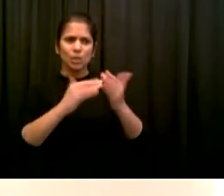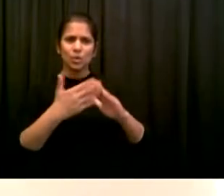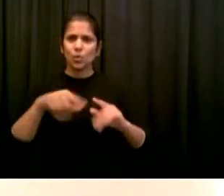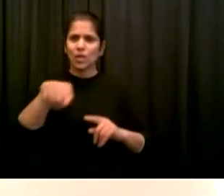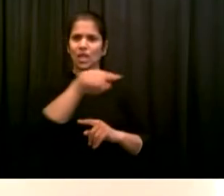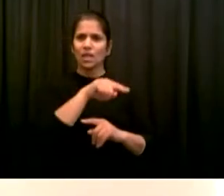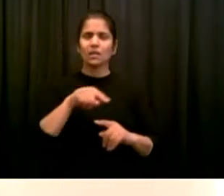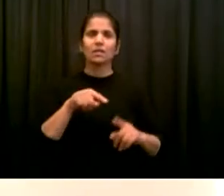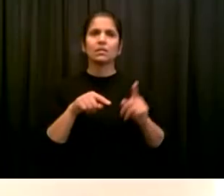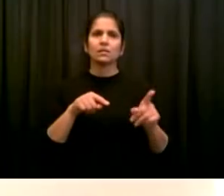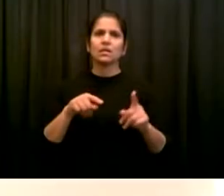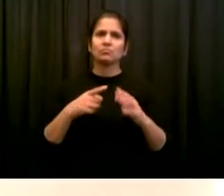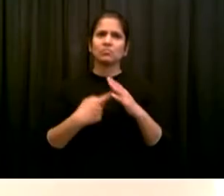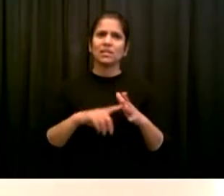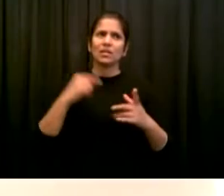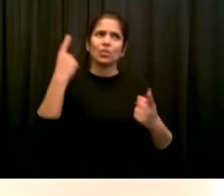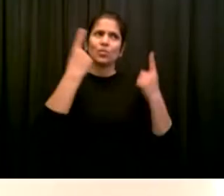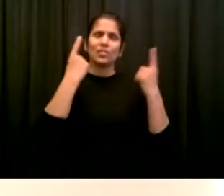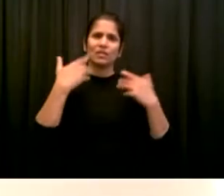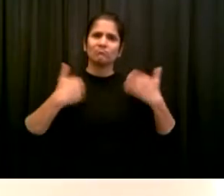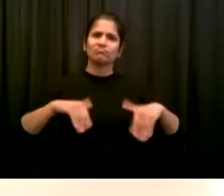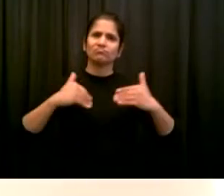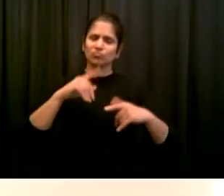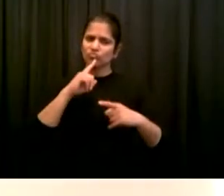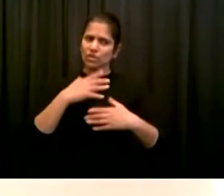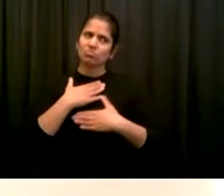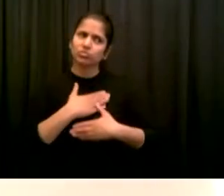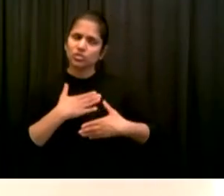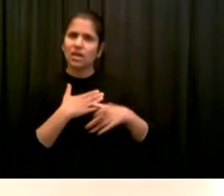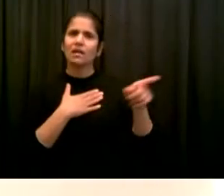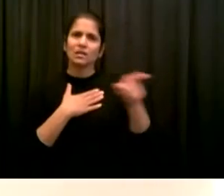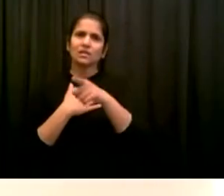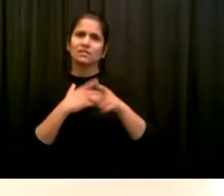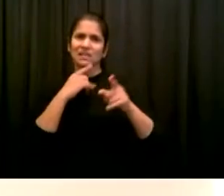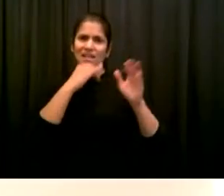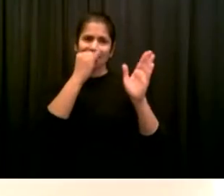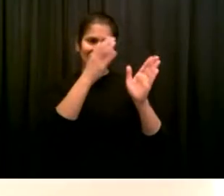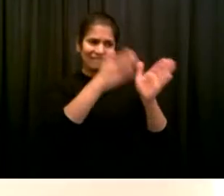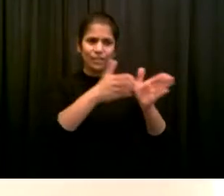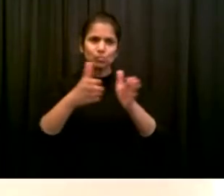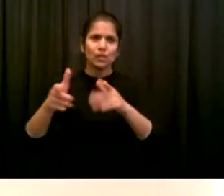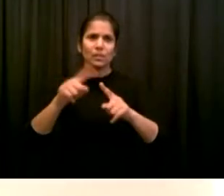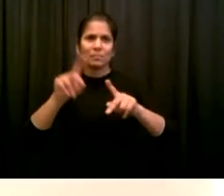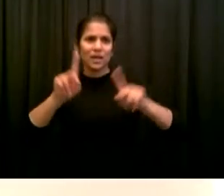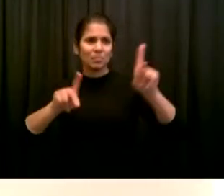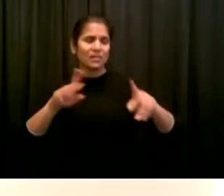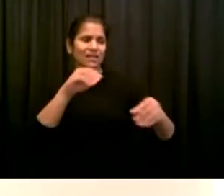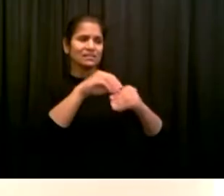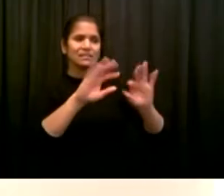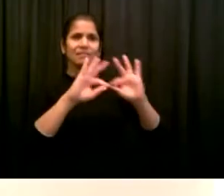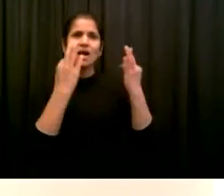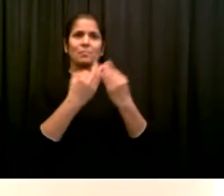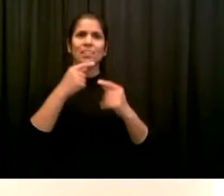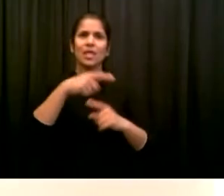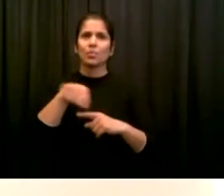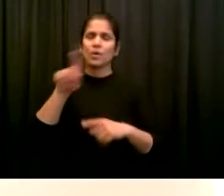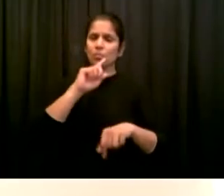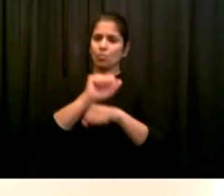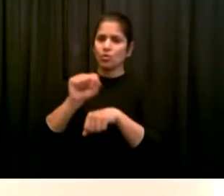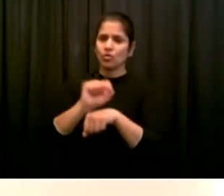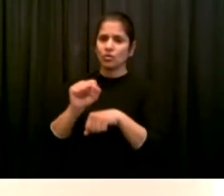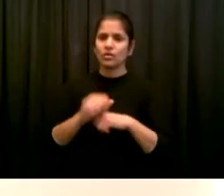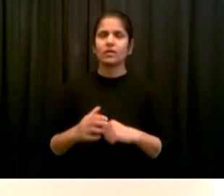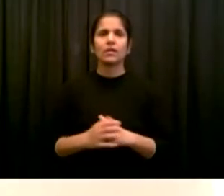and appreciated that many of the individuals and the families with whom they work are justice involved,